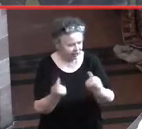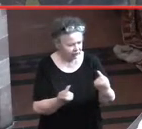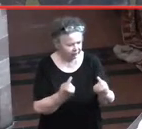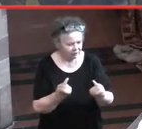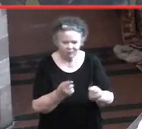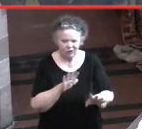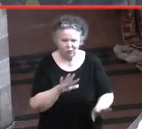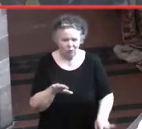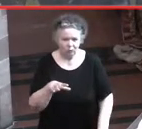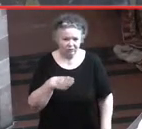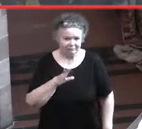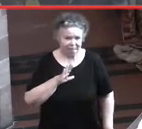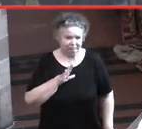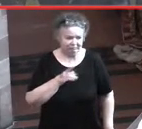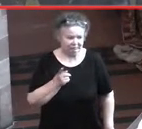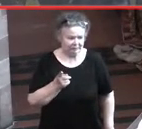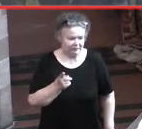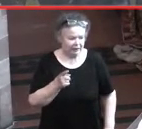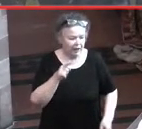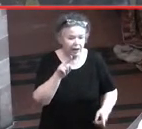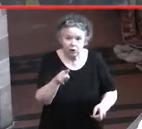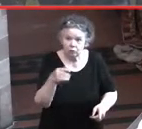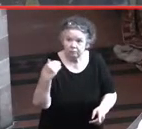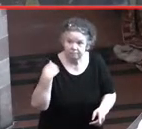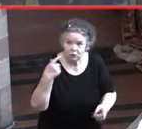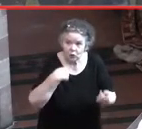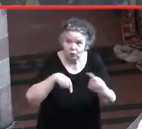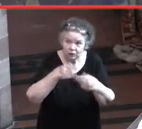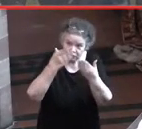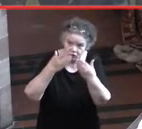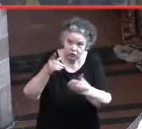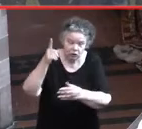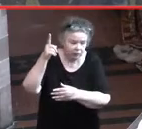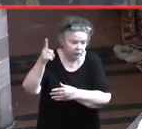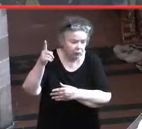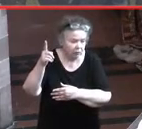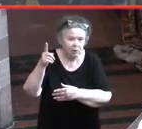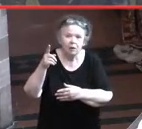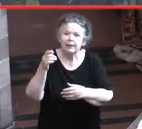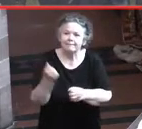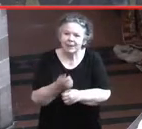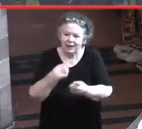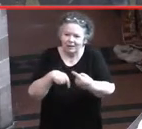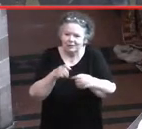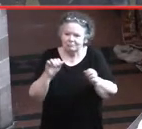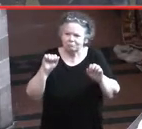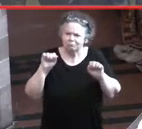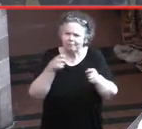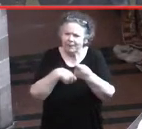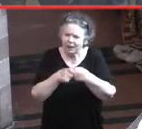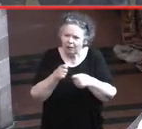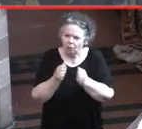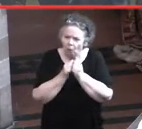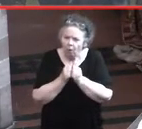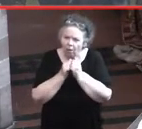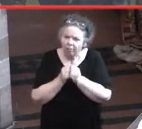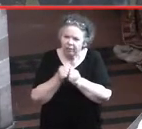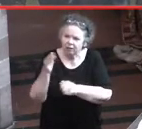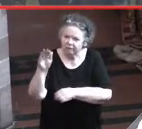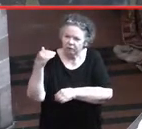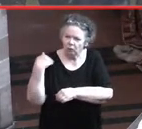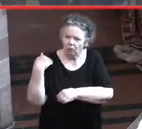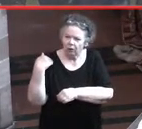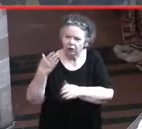we deserve. And as you have called us to your service, make us worthy of our calling through